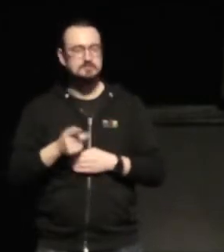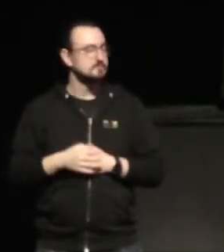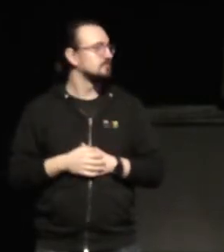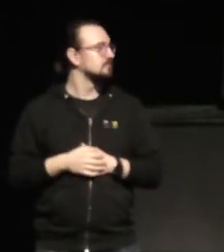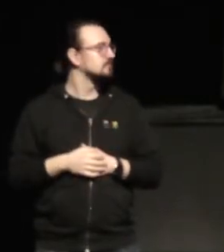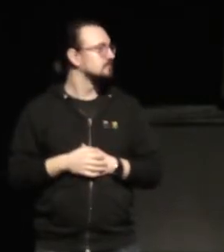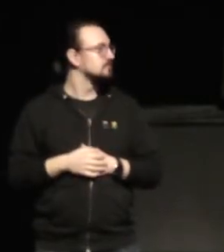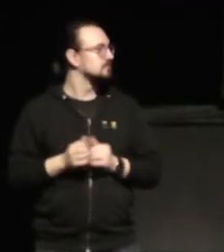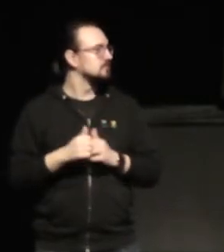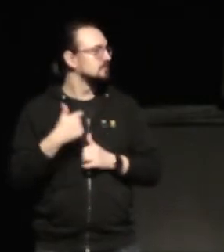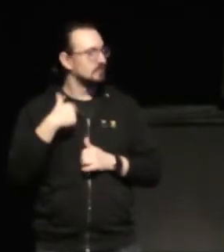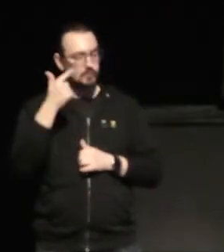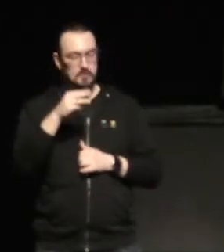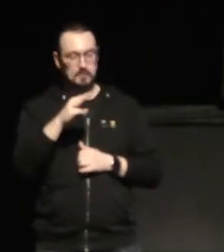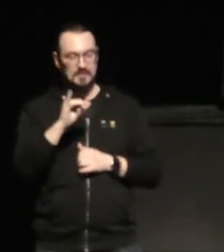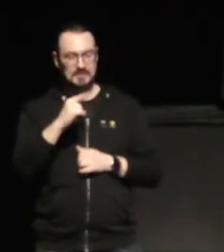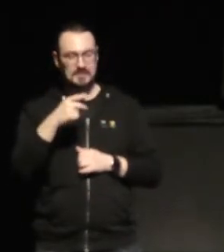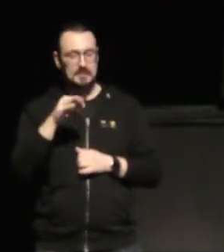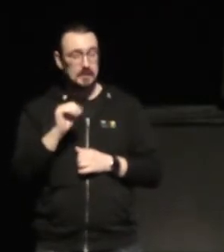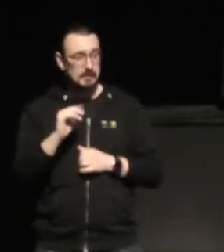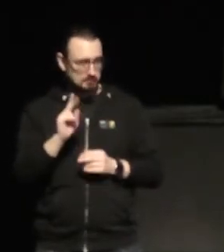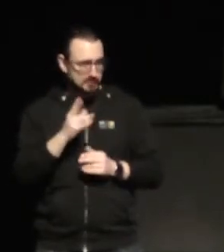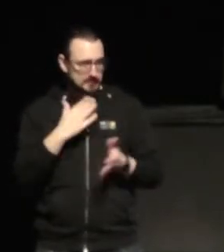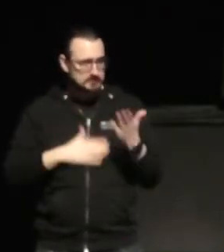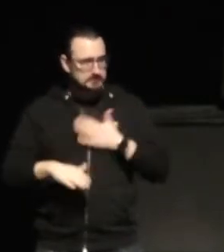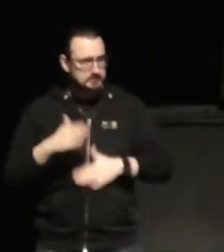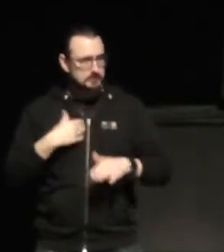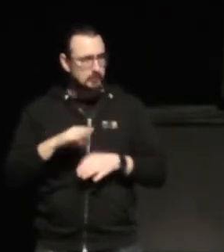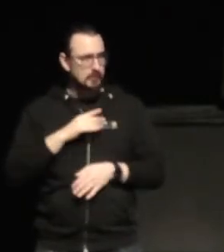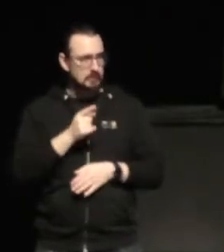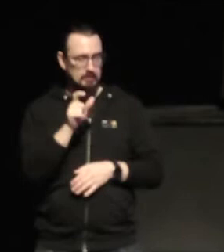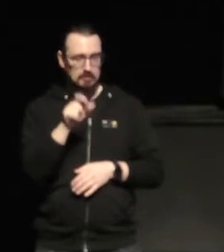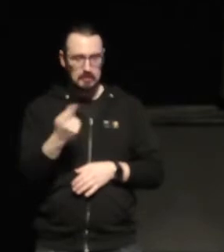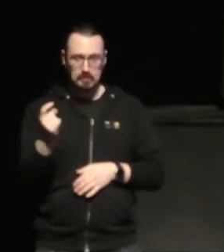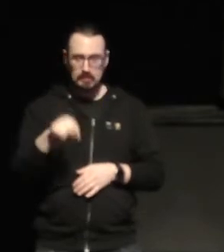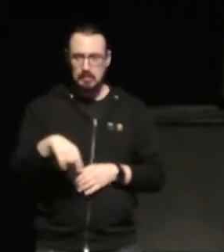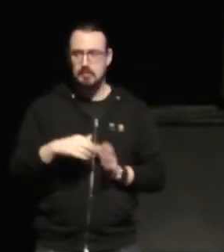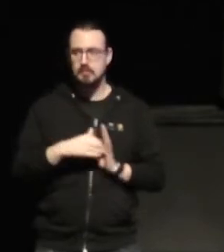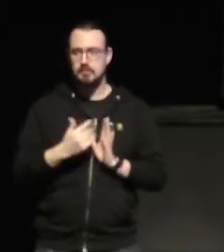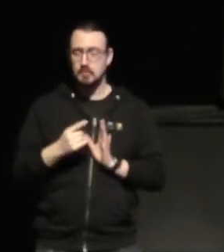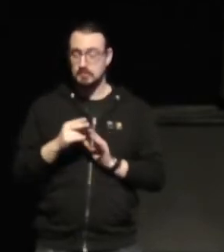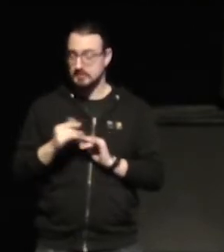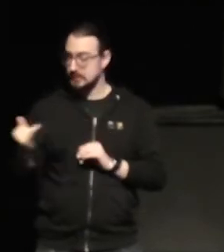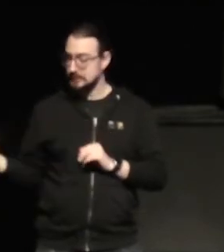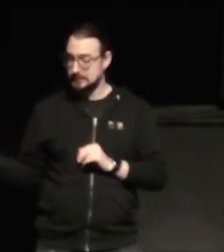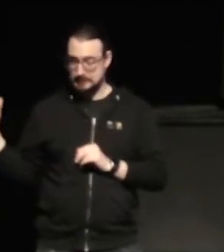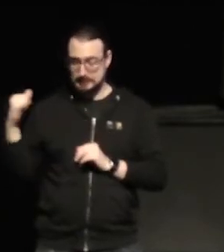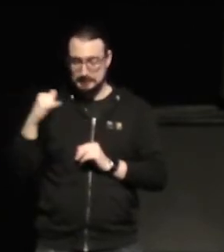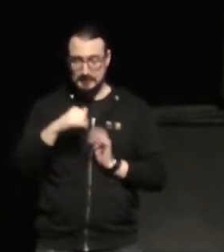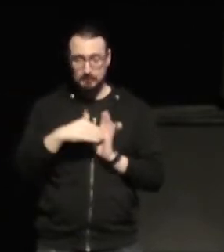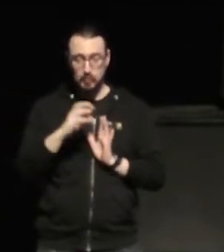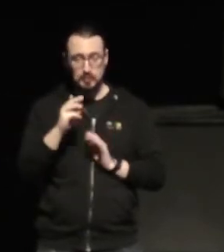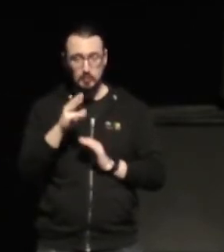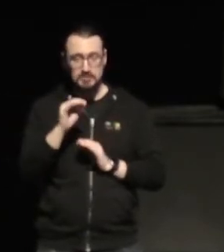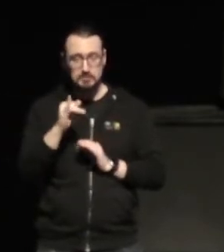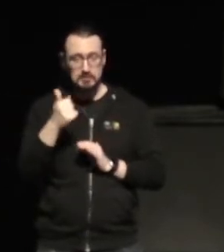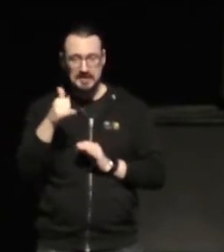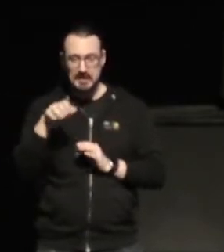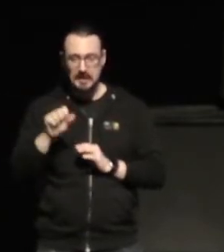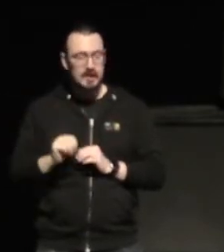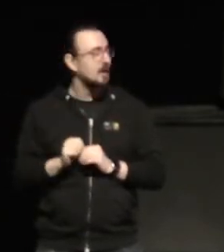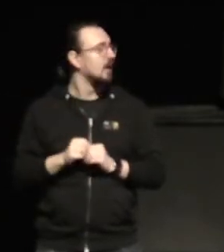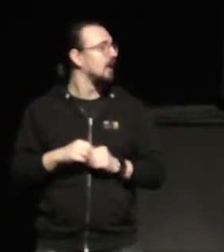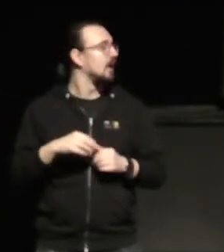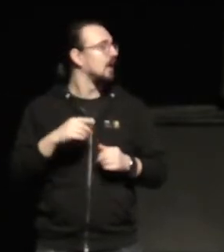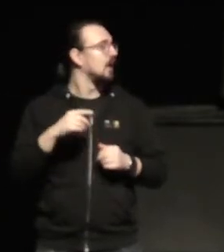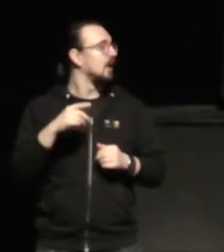But I think, Matilde, it's really interesting to have you here from all the way from Mozambique, and you will